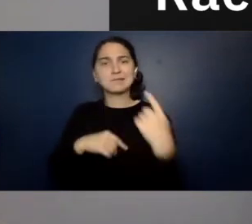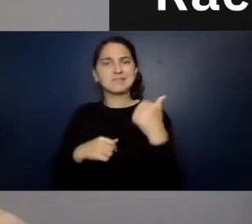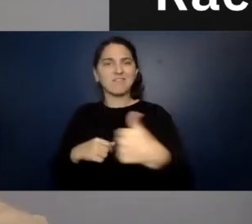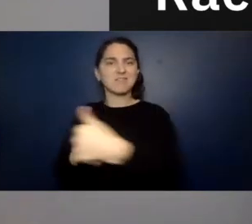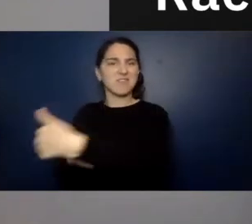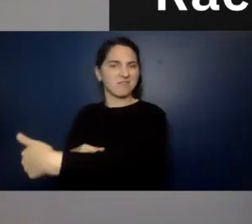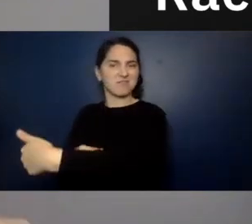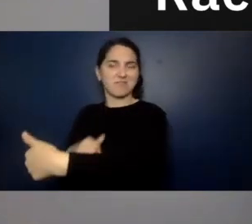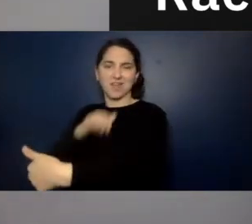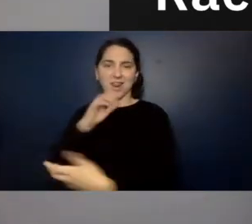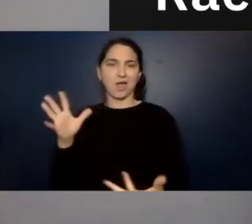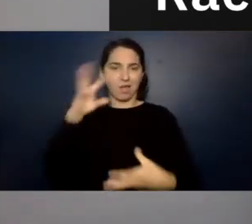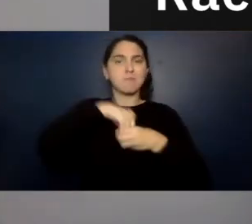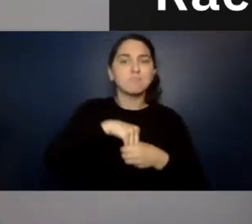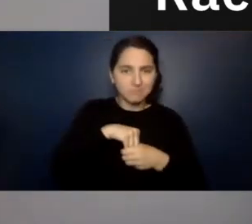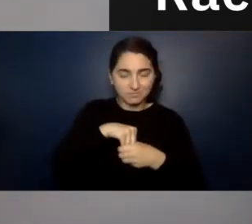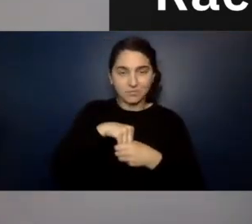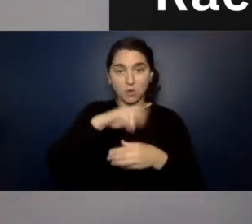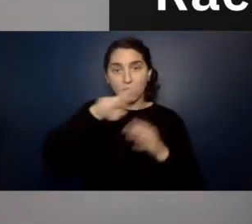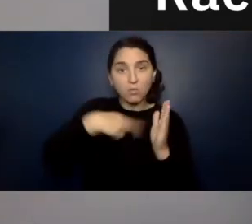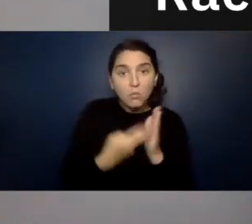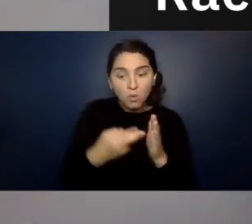without religious cohesion.